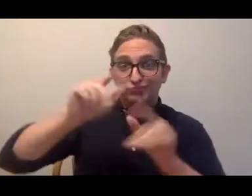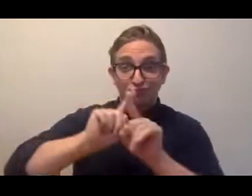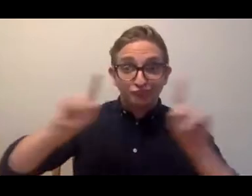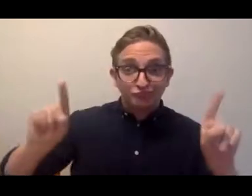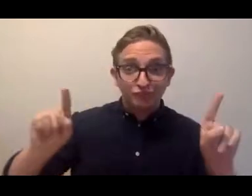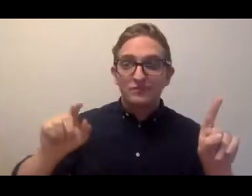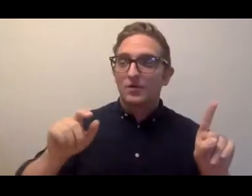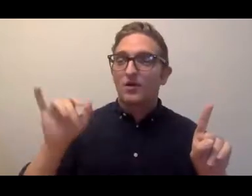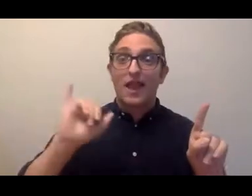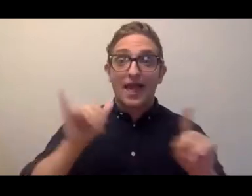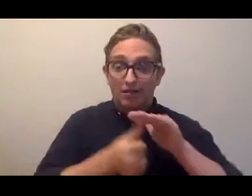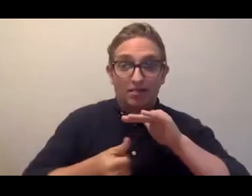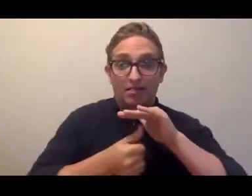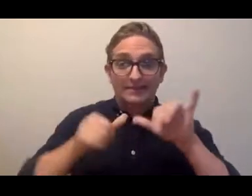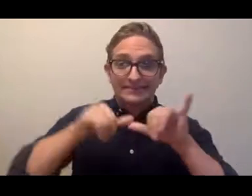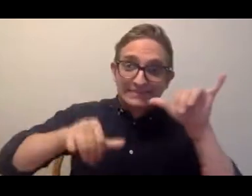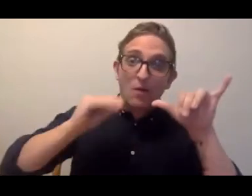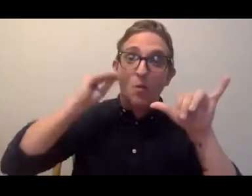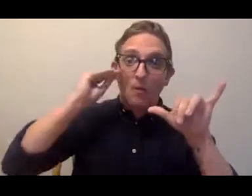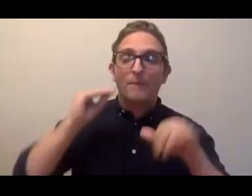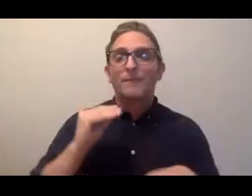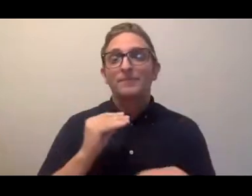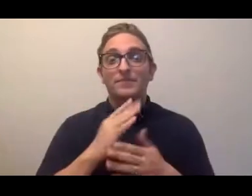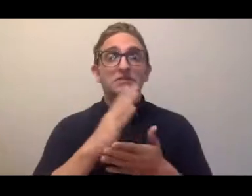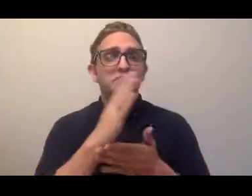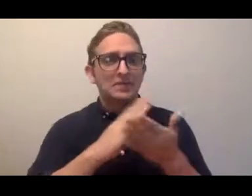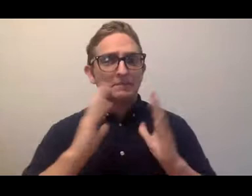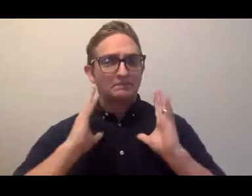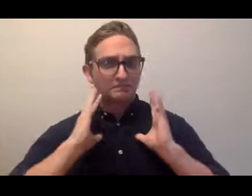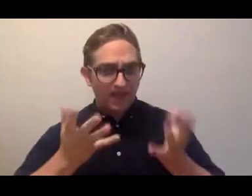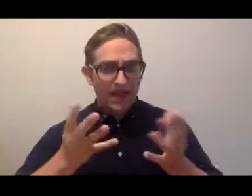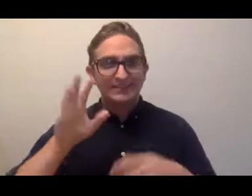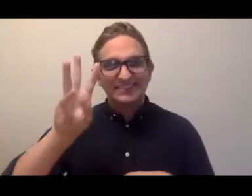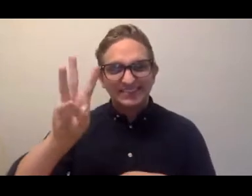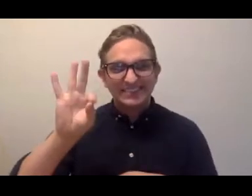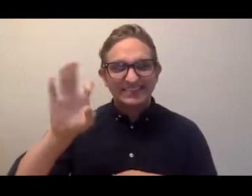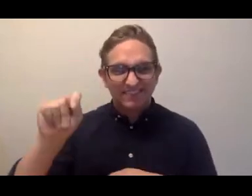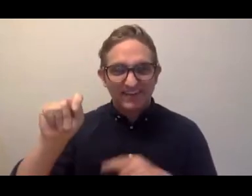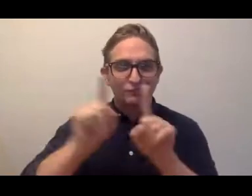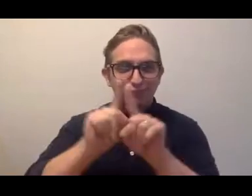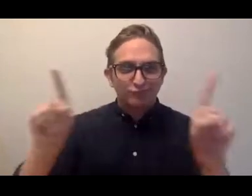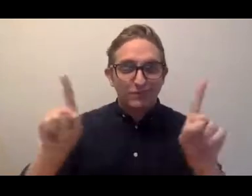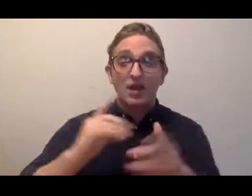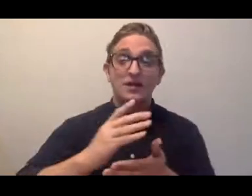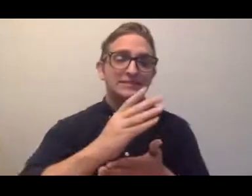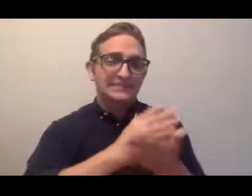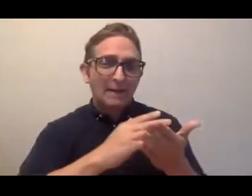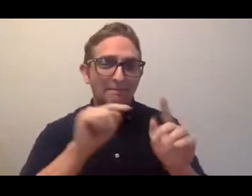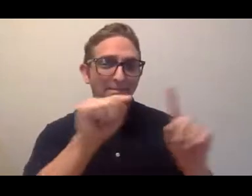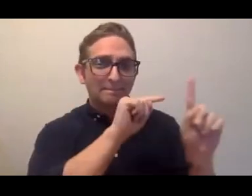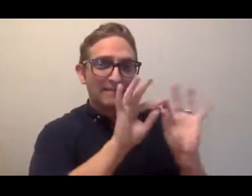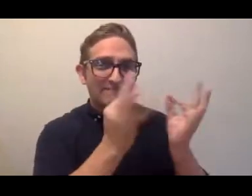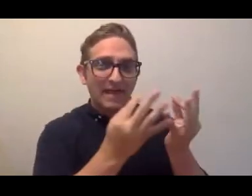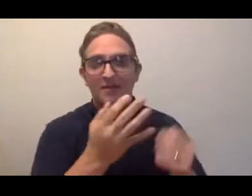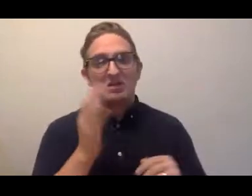we don't leave our house. And then some of us are okay with the 6 feet apart rule. And then some of us think it's silly and we just hug and shake hands